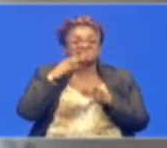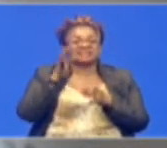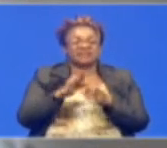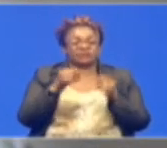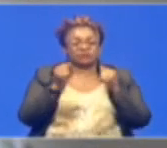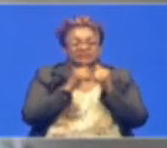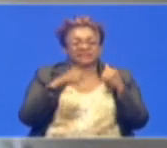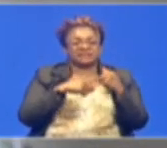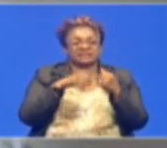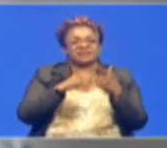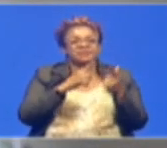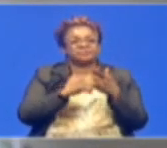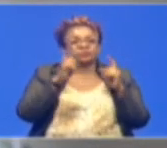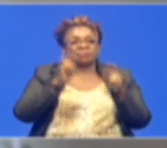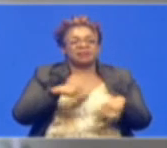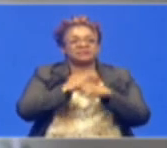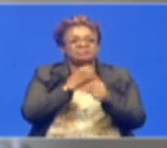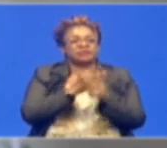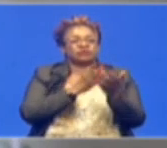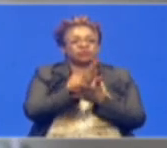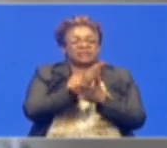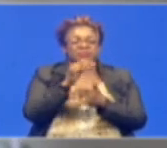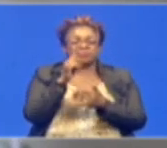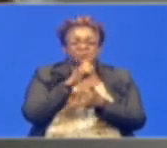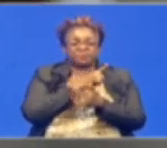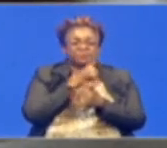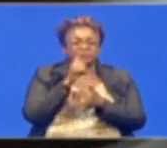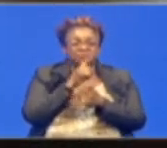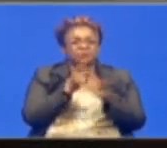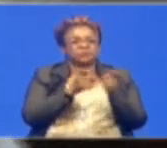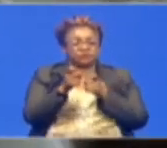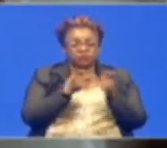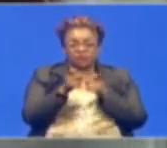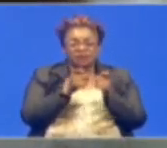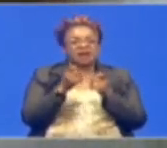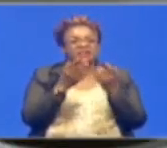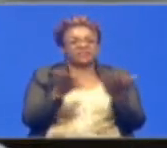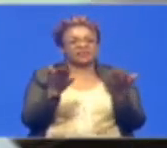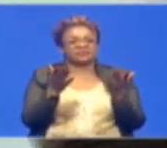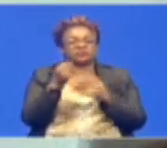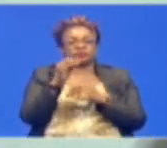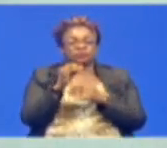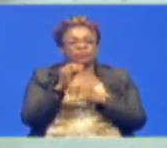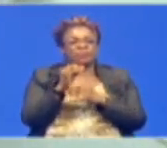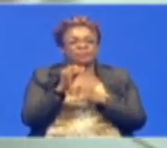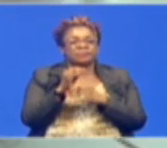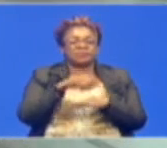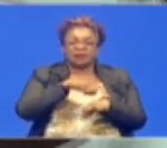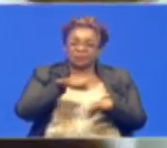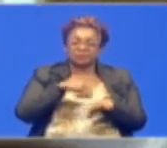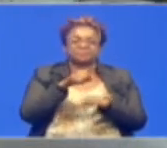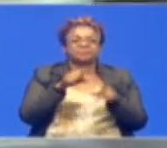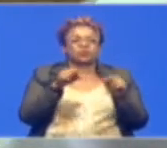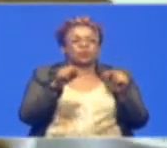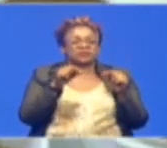we have to ensure that strict controls are being observed. So an hourly quality